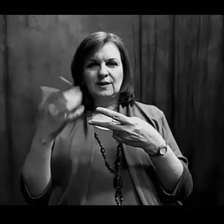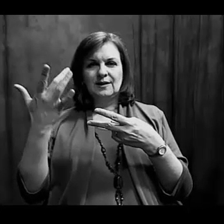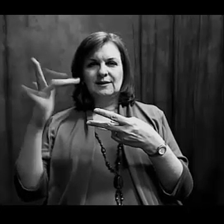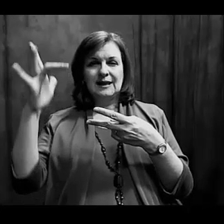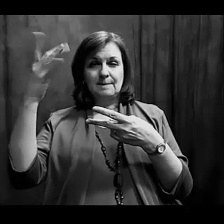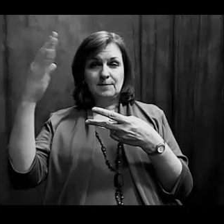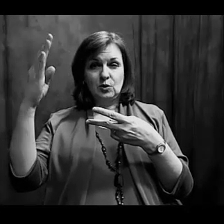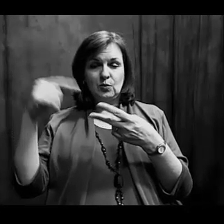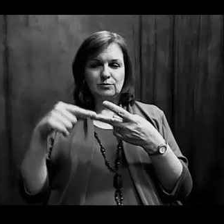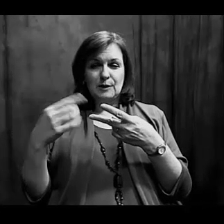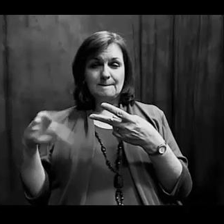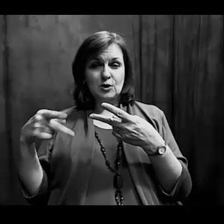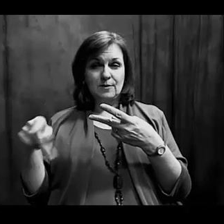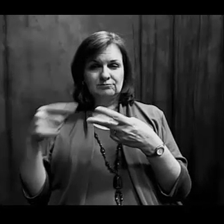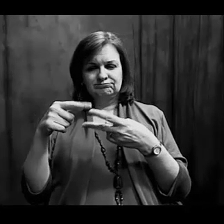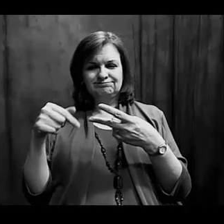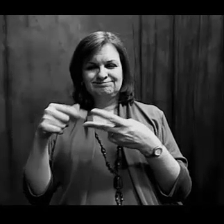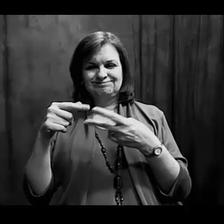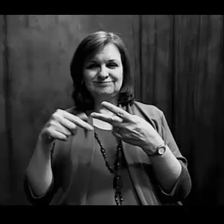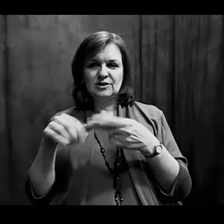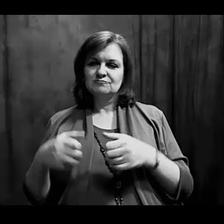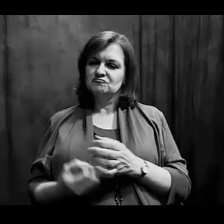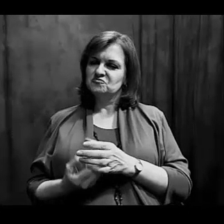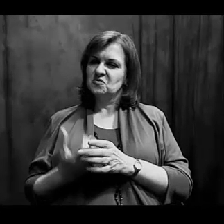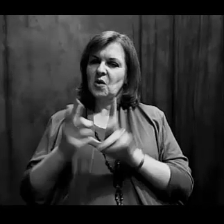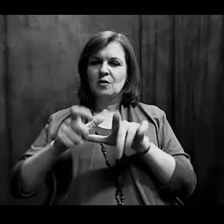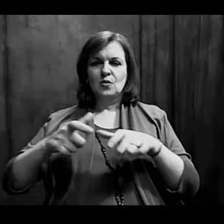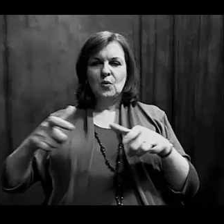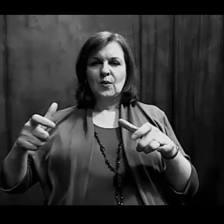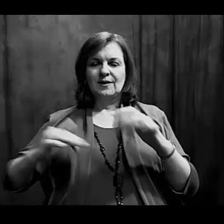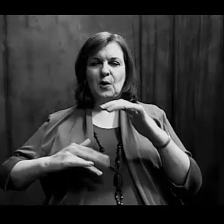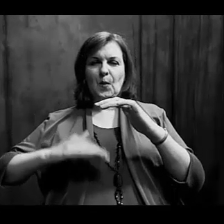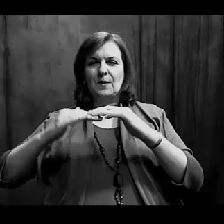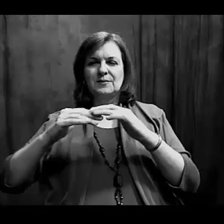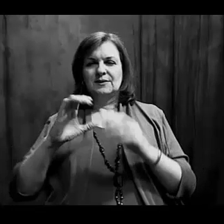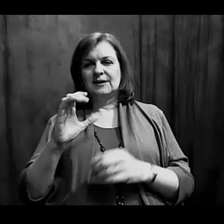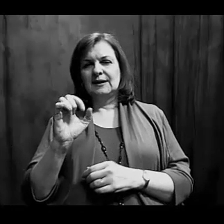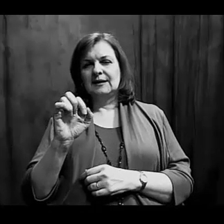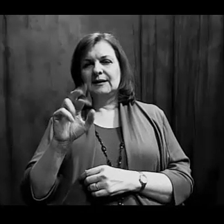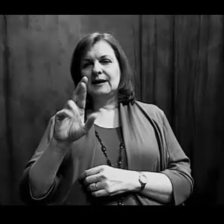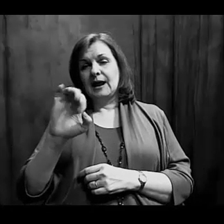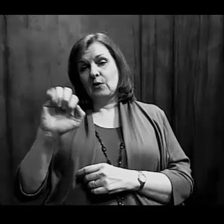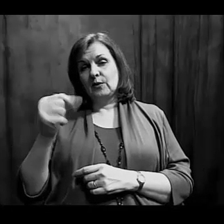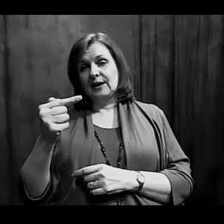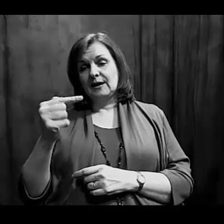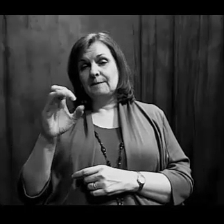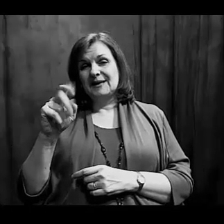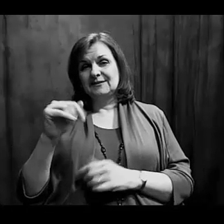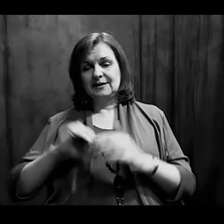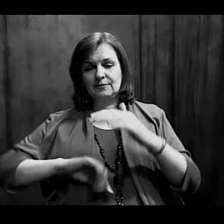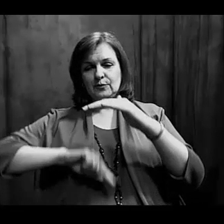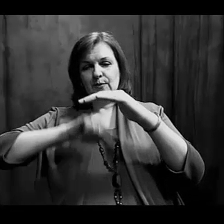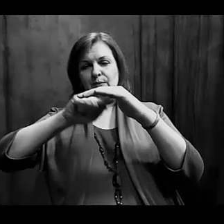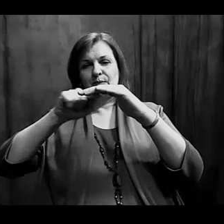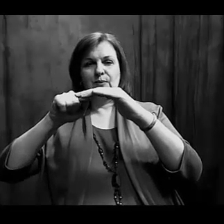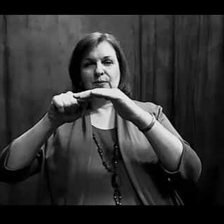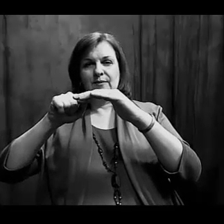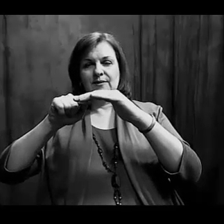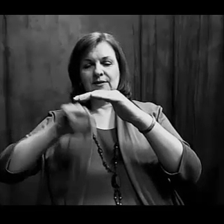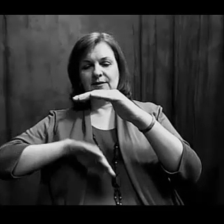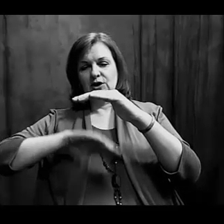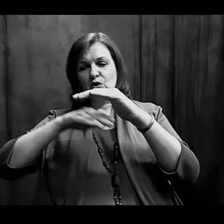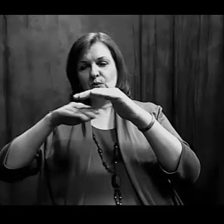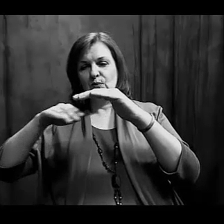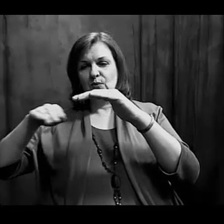see my top two in the light blue and the purple. They do very, very well. They grow to carrying capacity, right? When